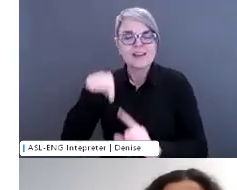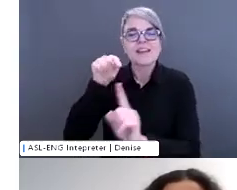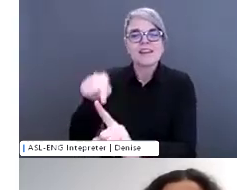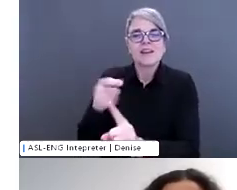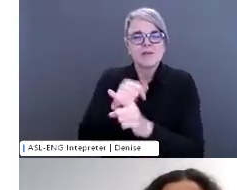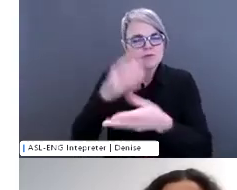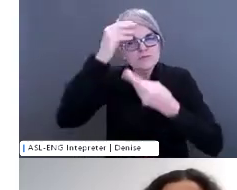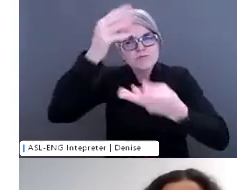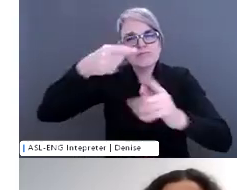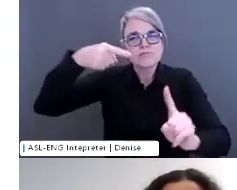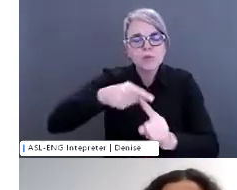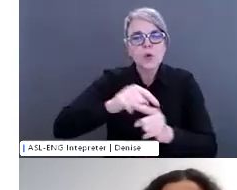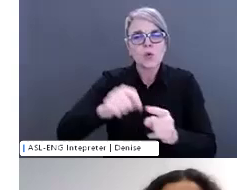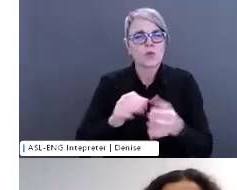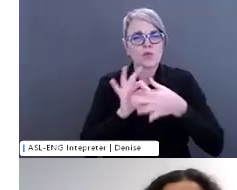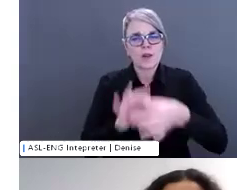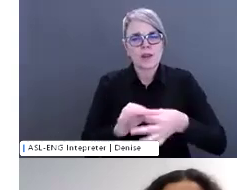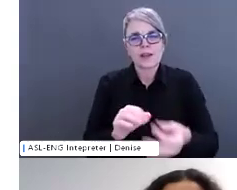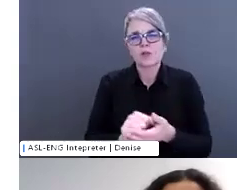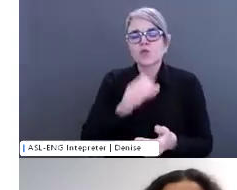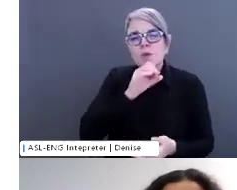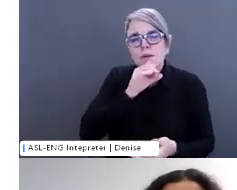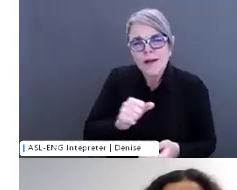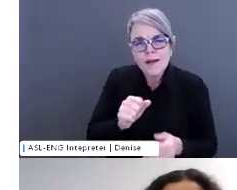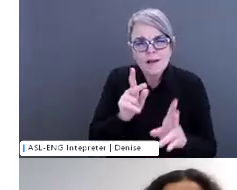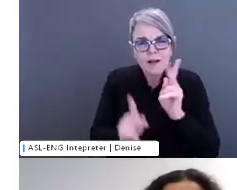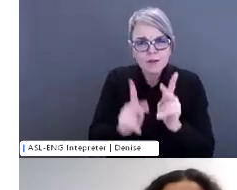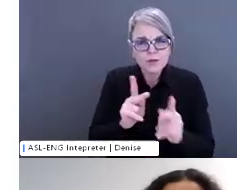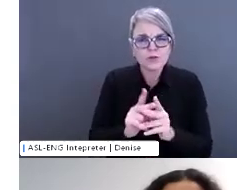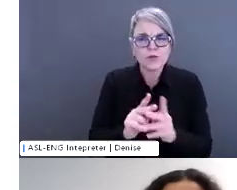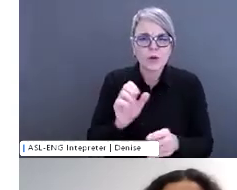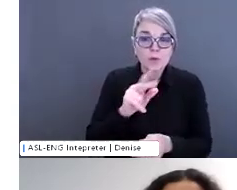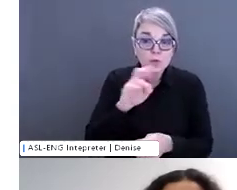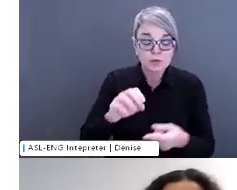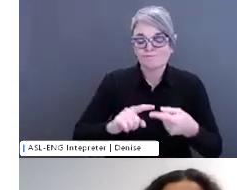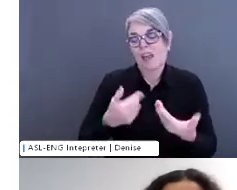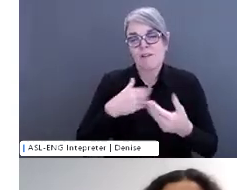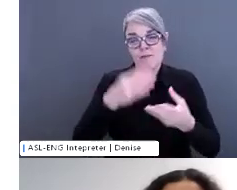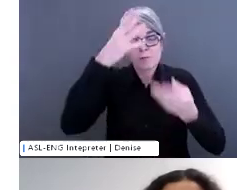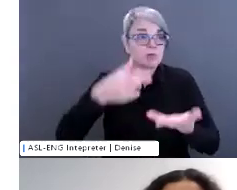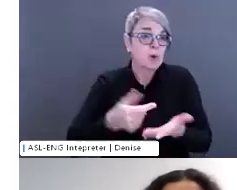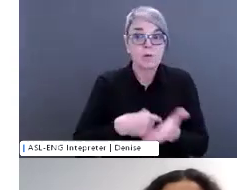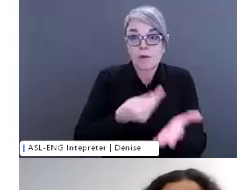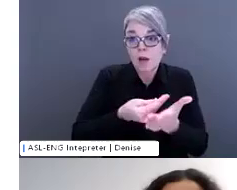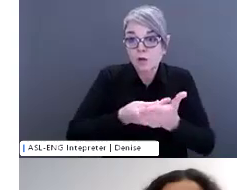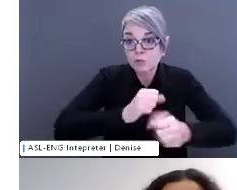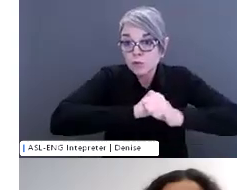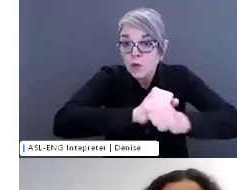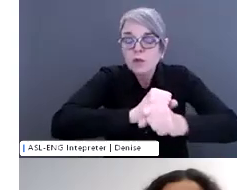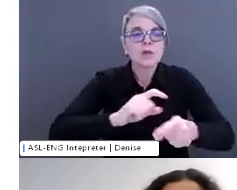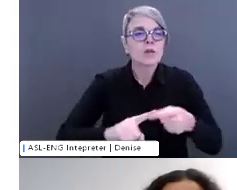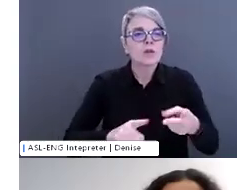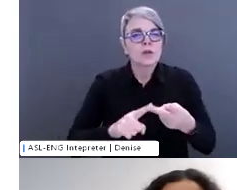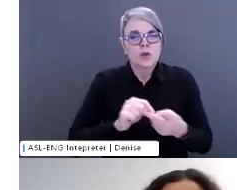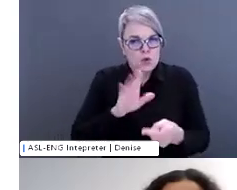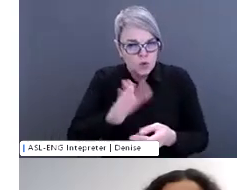including financial protection of financial mistreatment and protecting your rights. You'll find lots of content